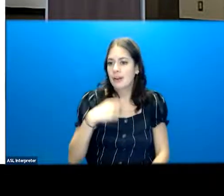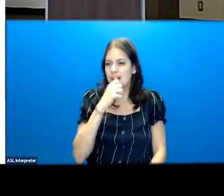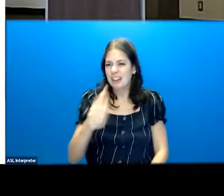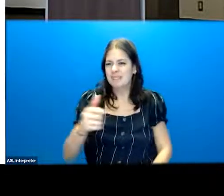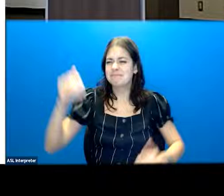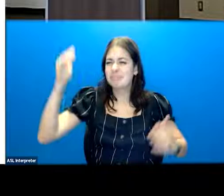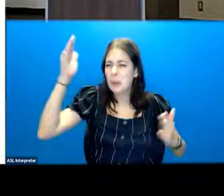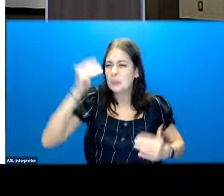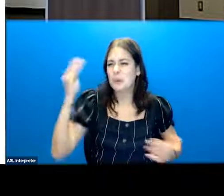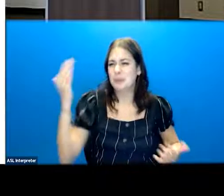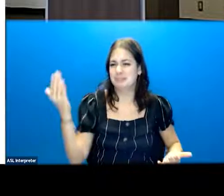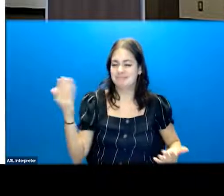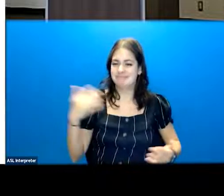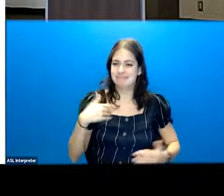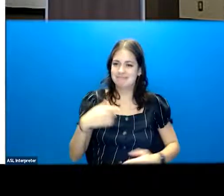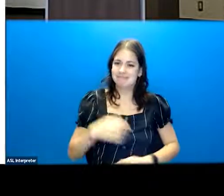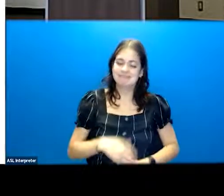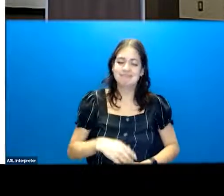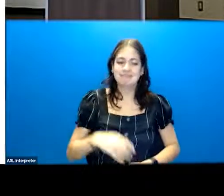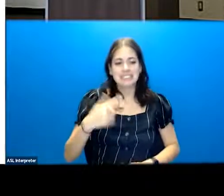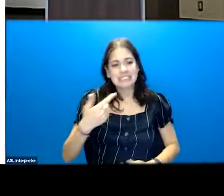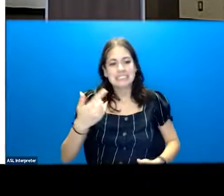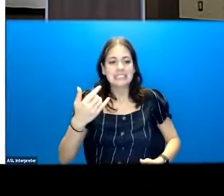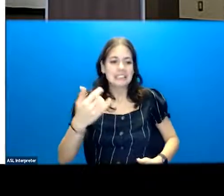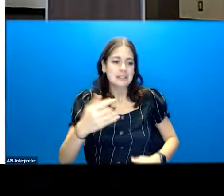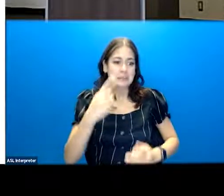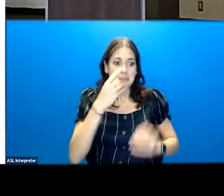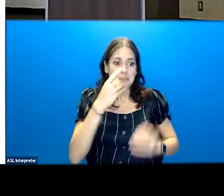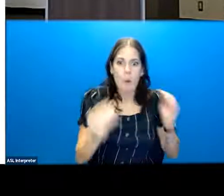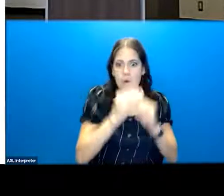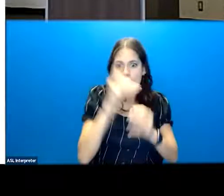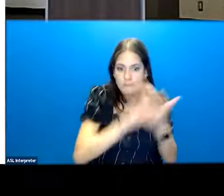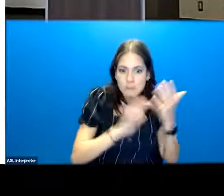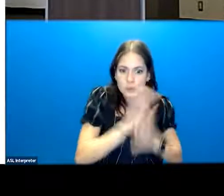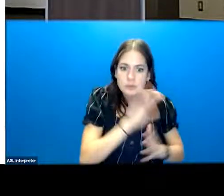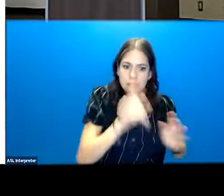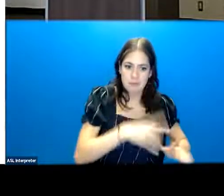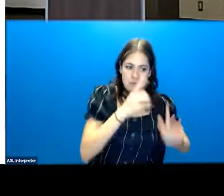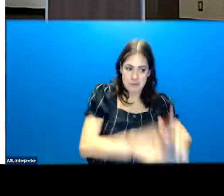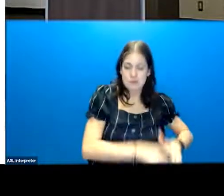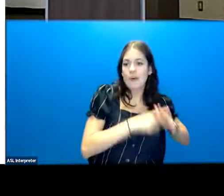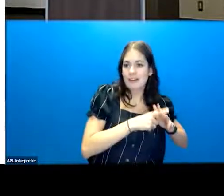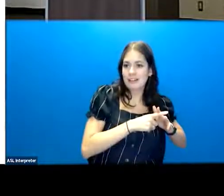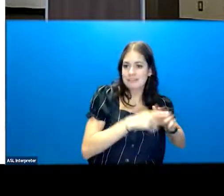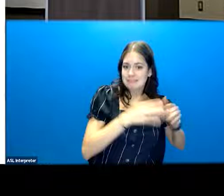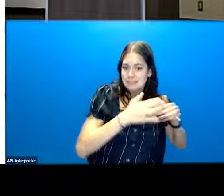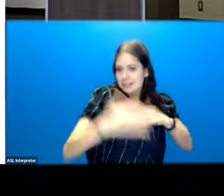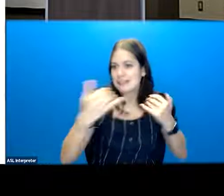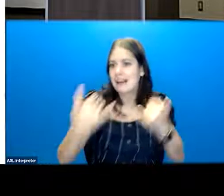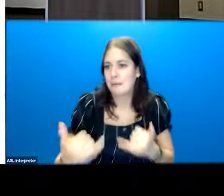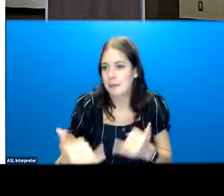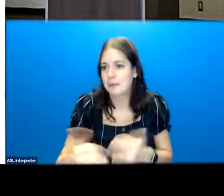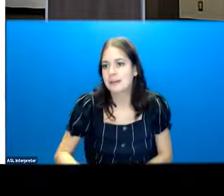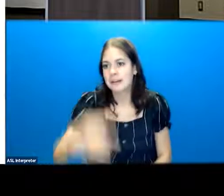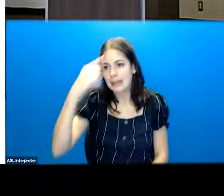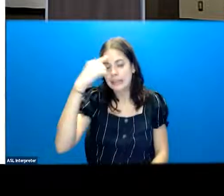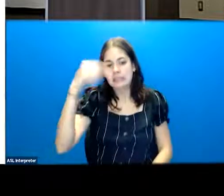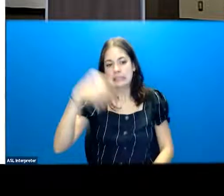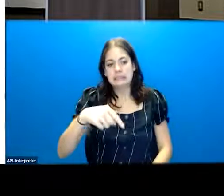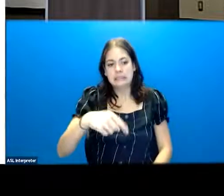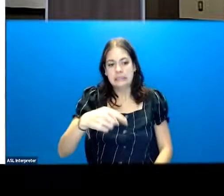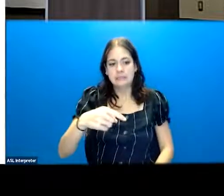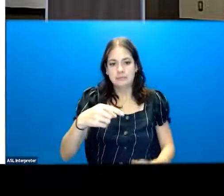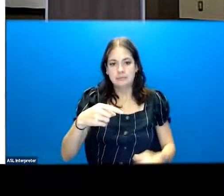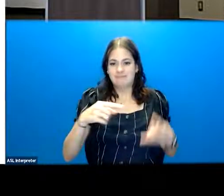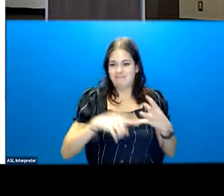hopeful. Family members being, if not more confused from where they started from. And I think that this one, which